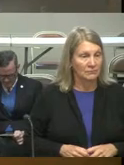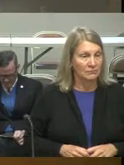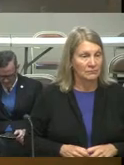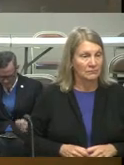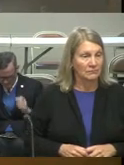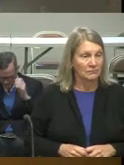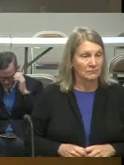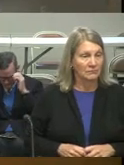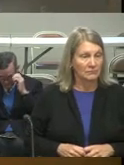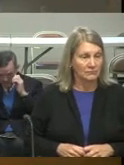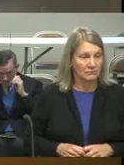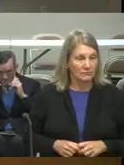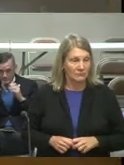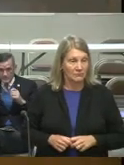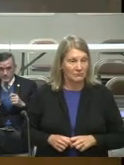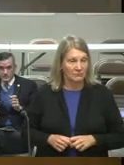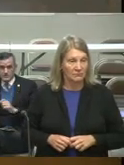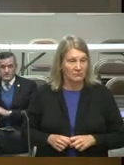the waiting list